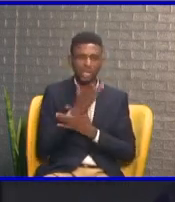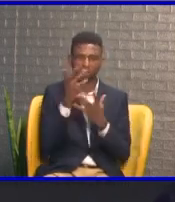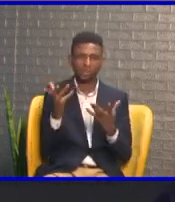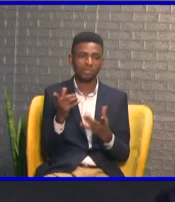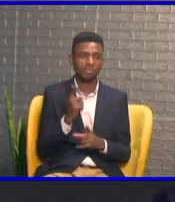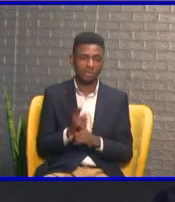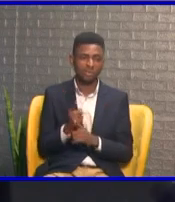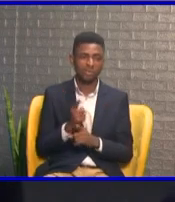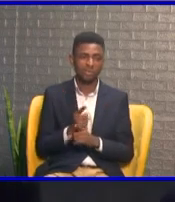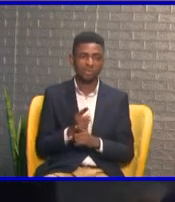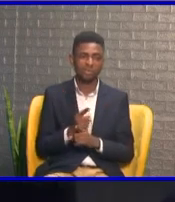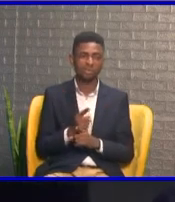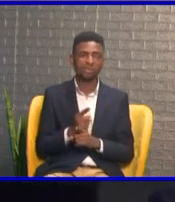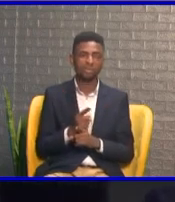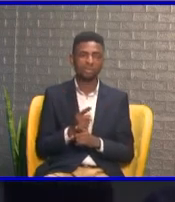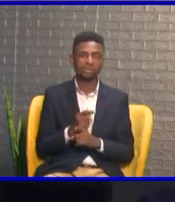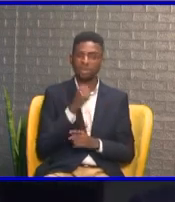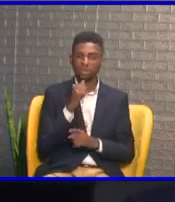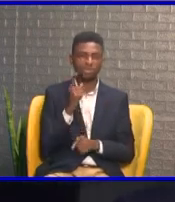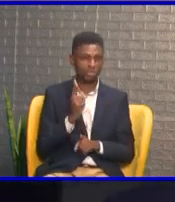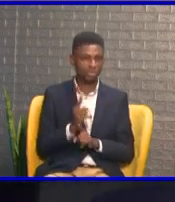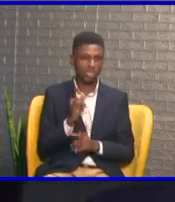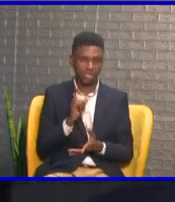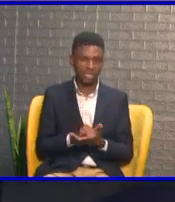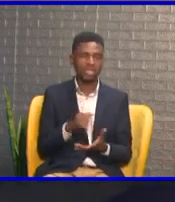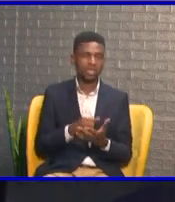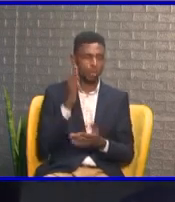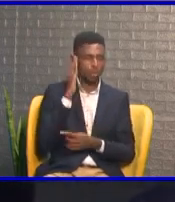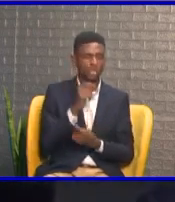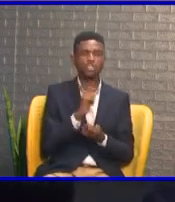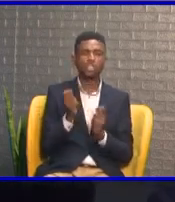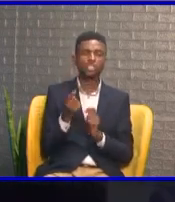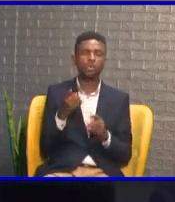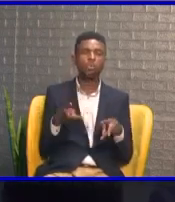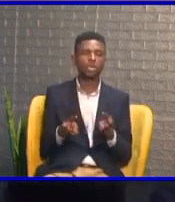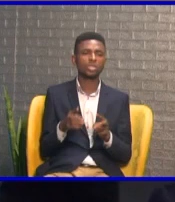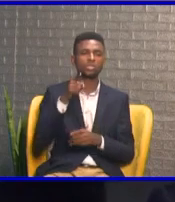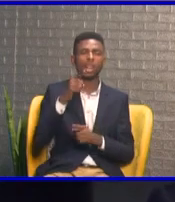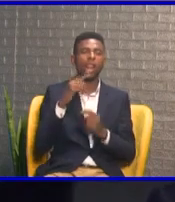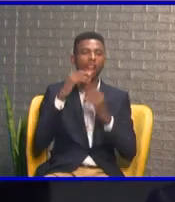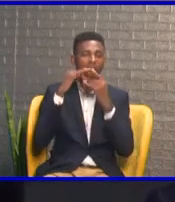Right? But not just that. It will change the way you laugh.